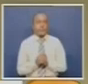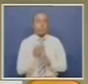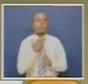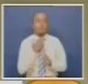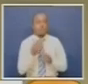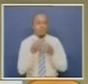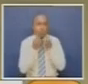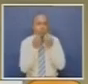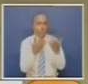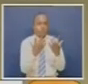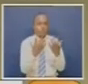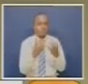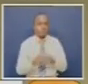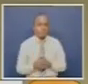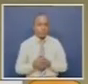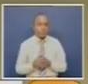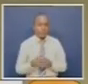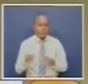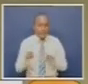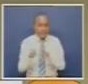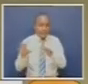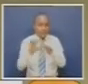know that, one, as a coalition,